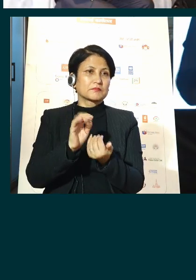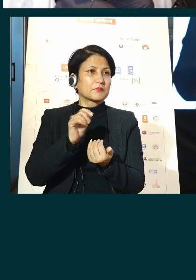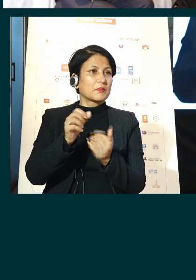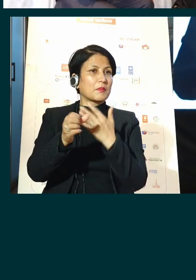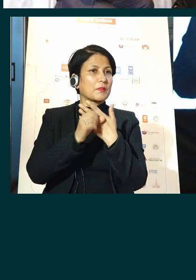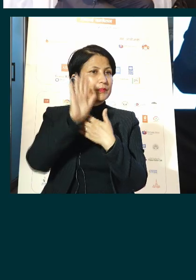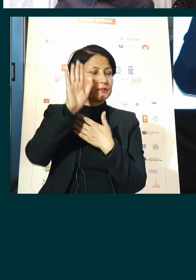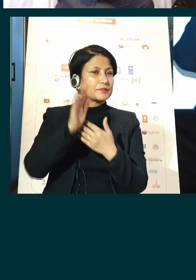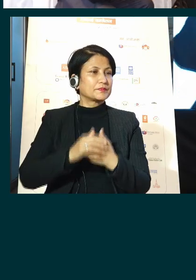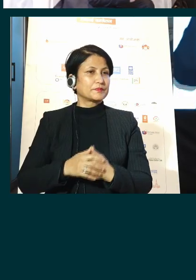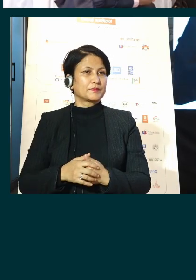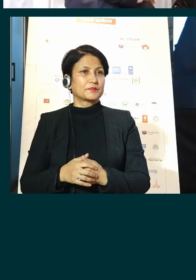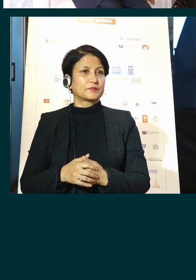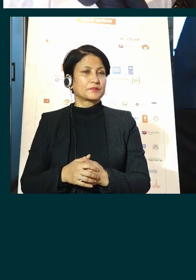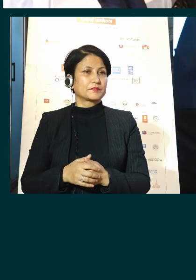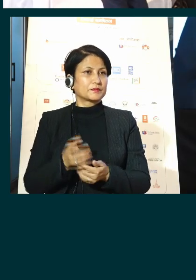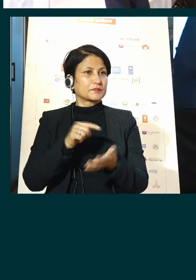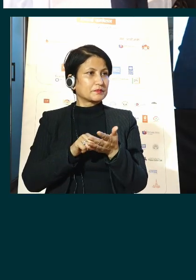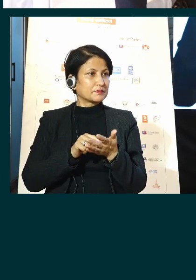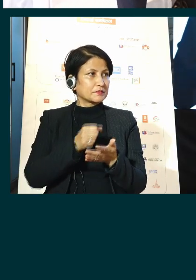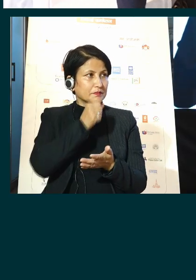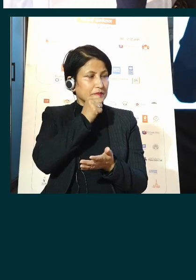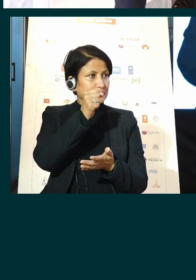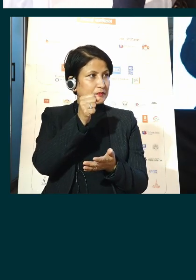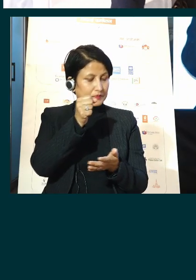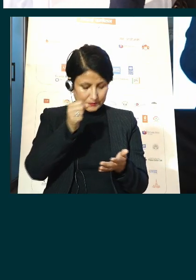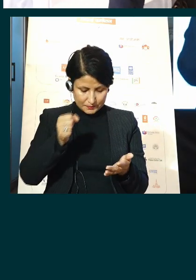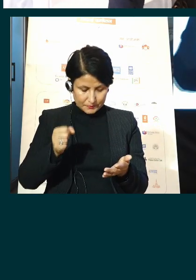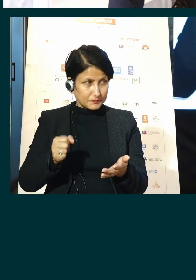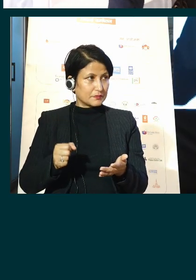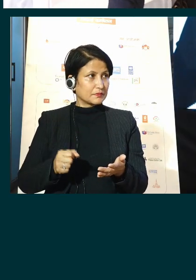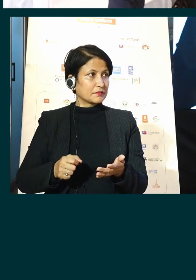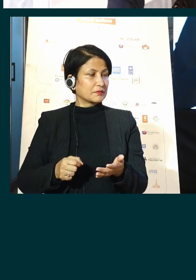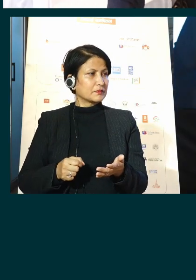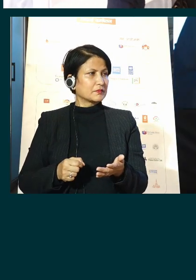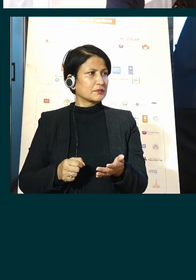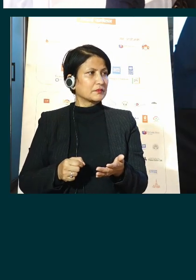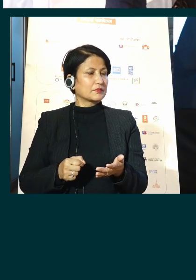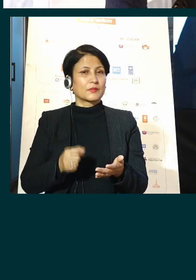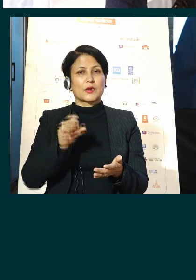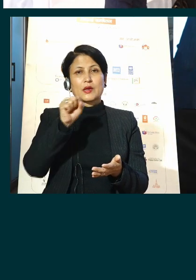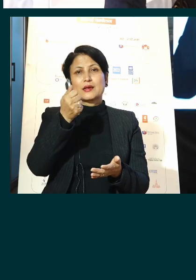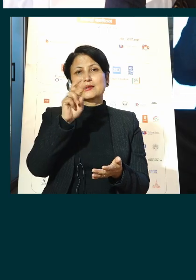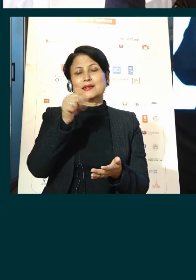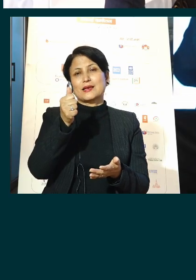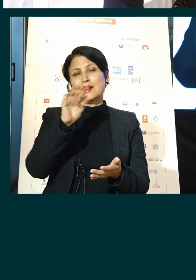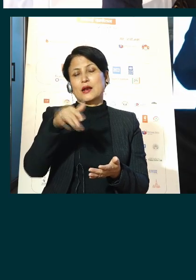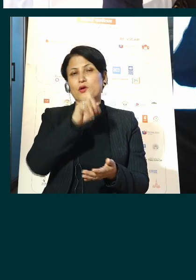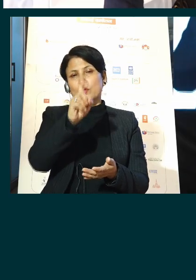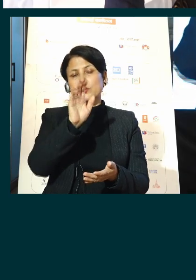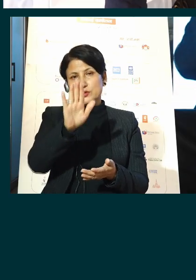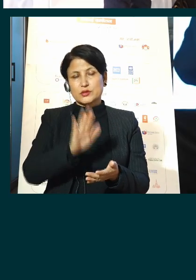we have a mic in the middle here? Okay. Okay. To Dr. Sara. So if